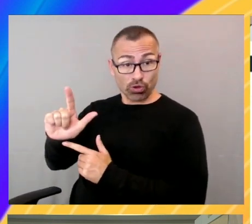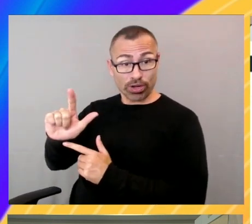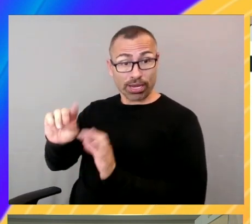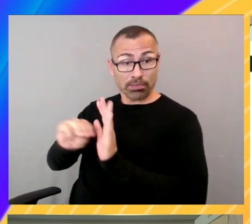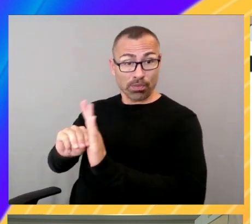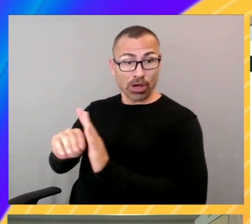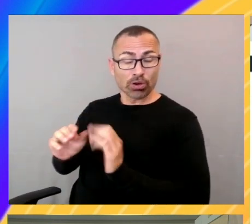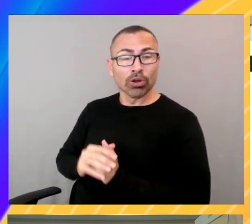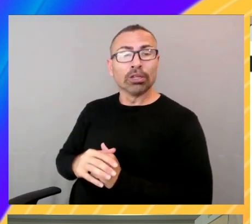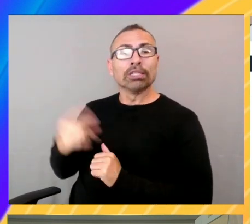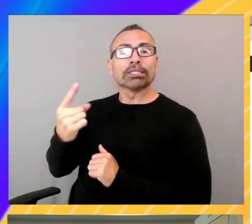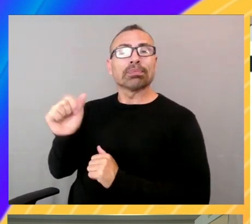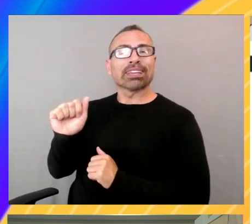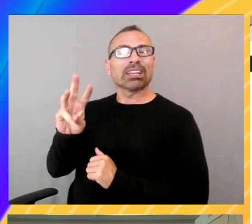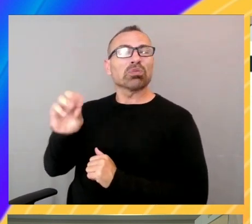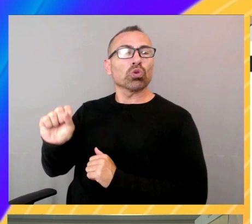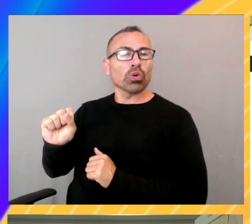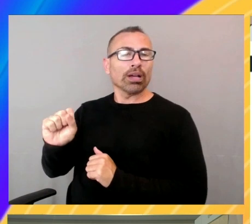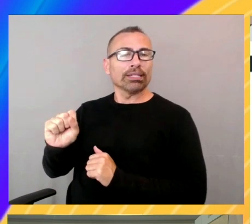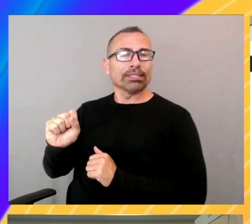we